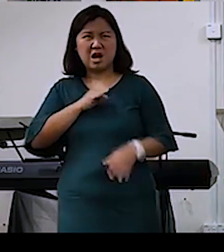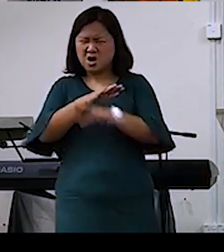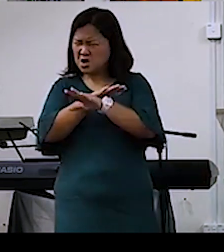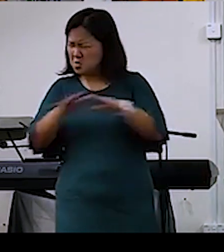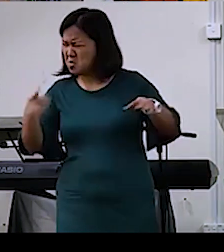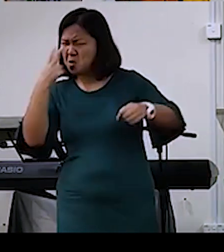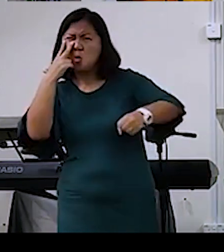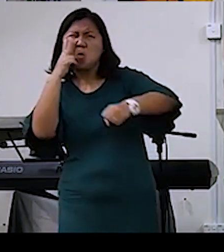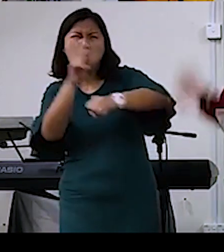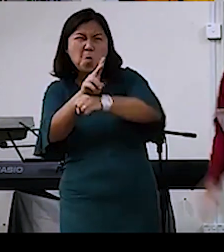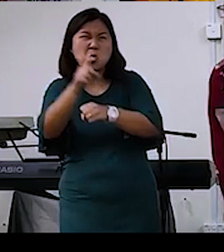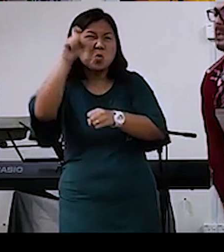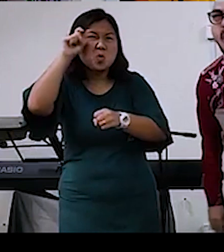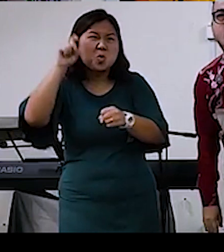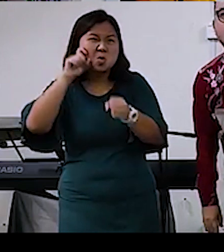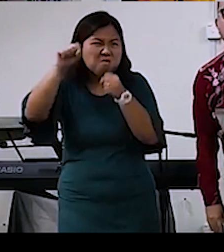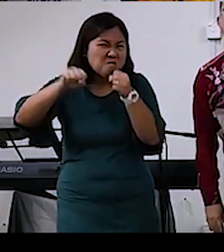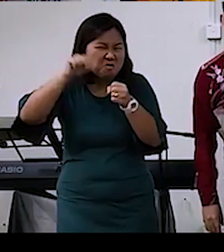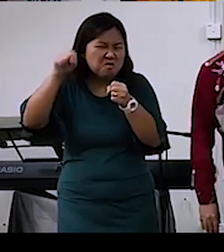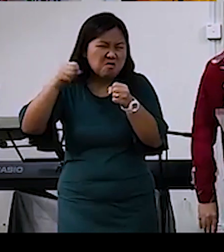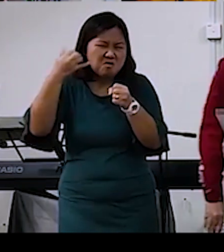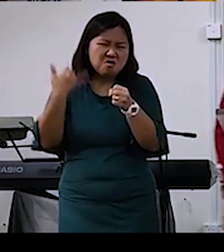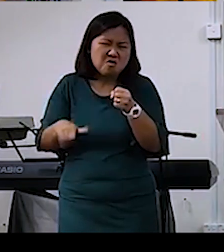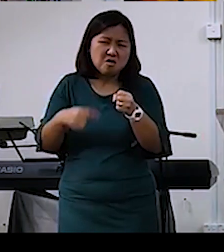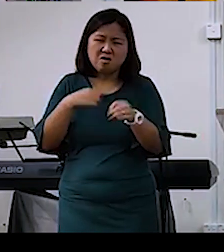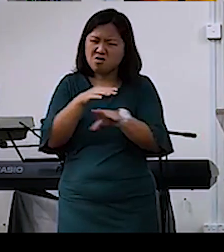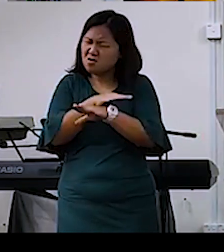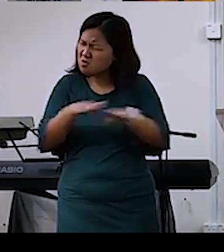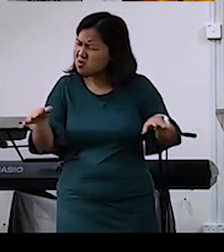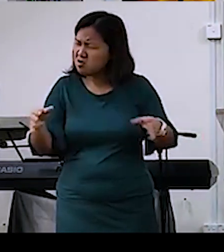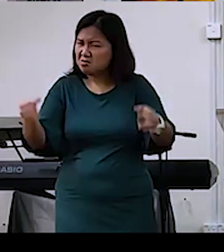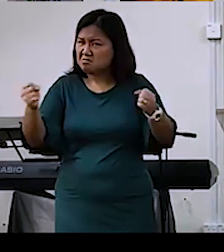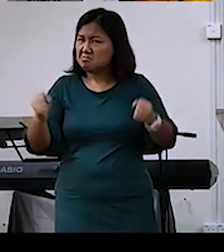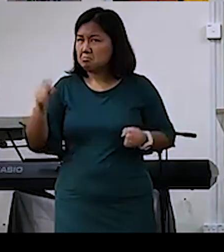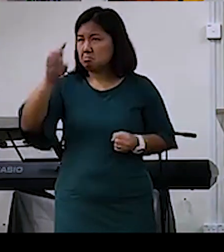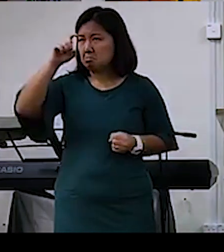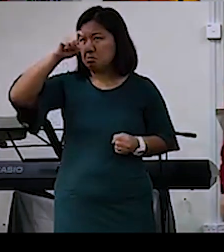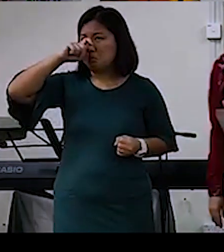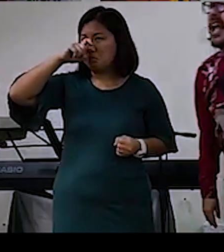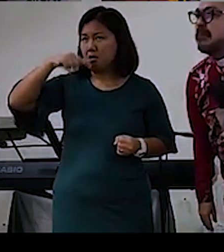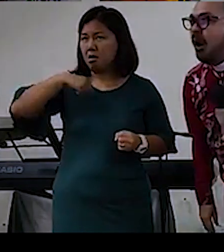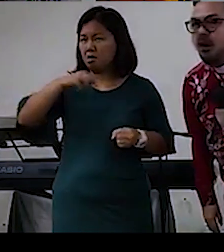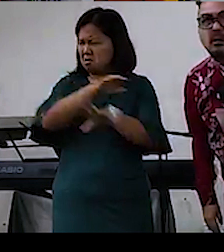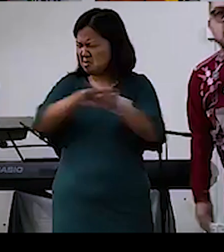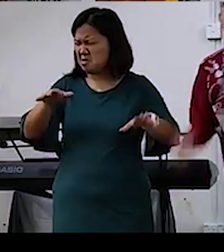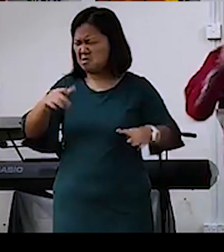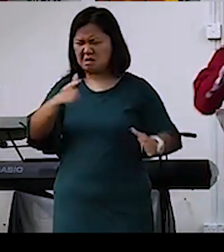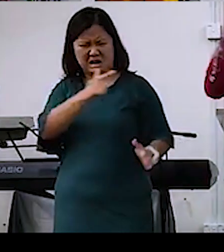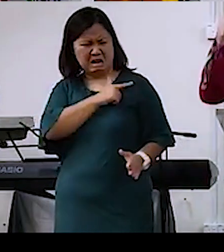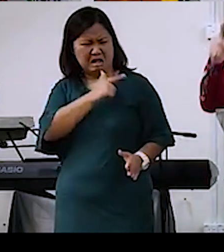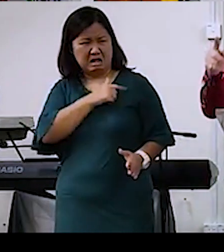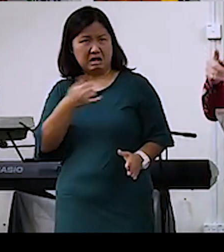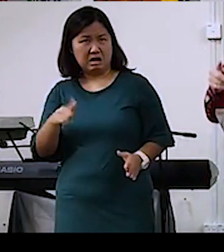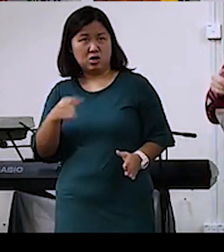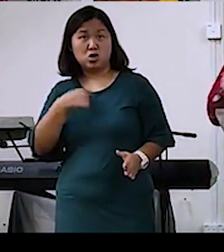porn anymore. I don't want to cheat people anymore. I don't want to be proud and arrogant anymore. I don't want to be lazy anymore. You got to